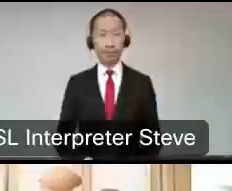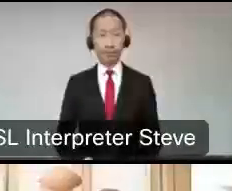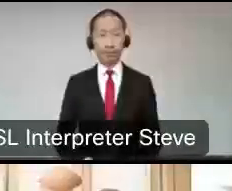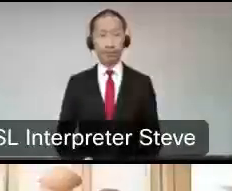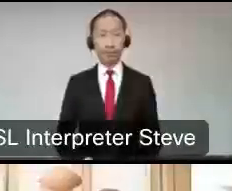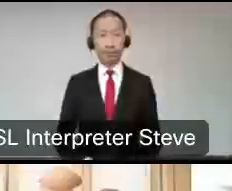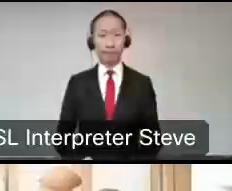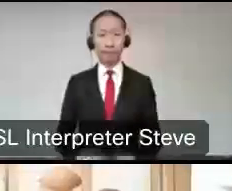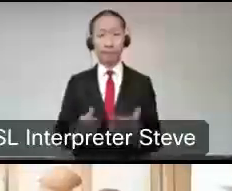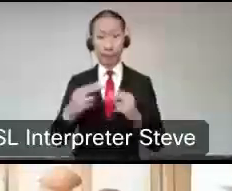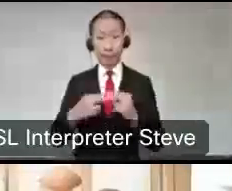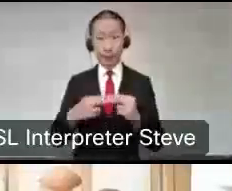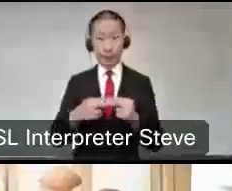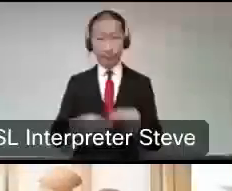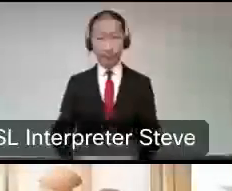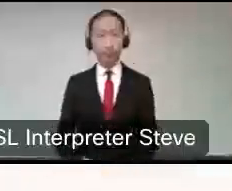Next slide.